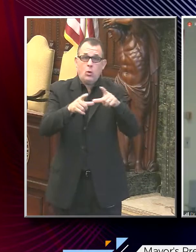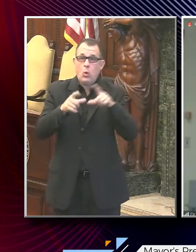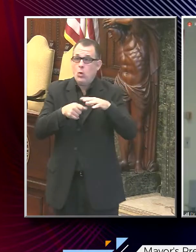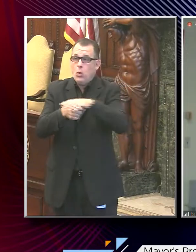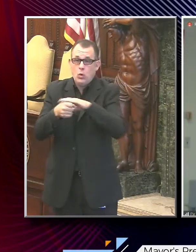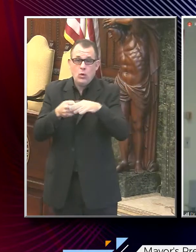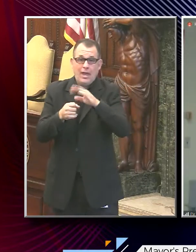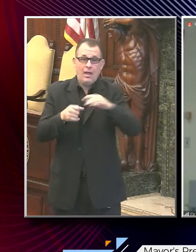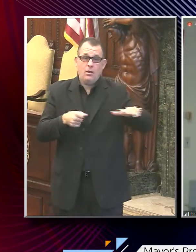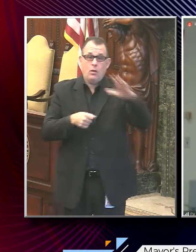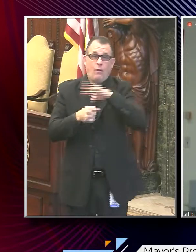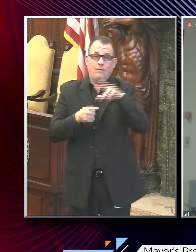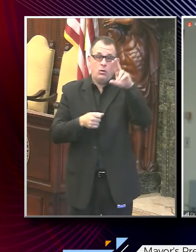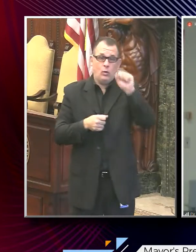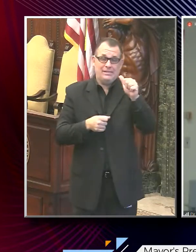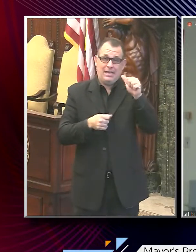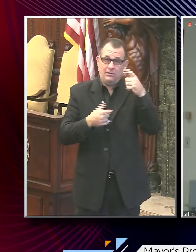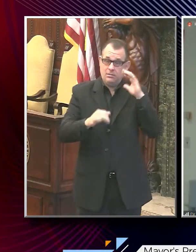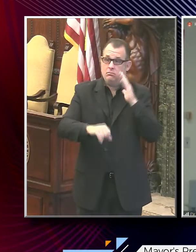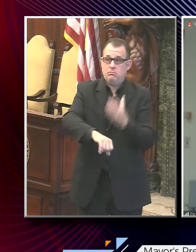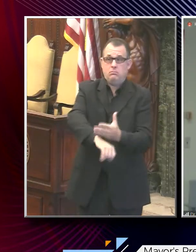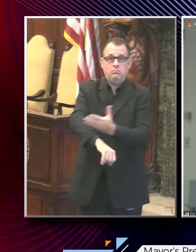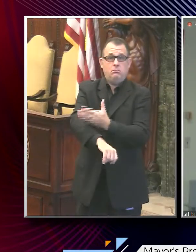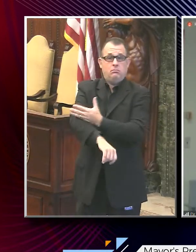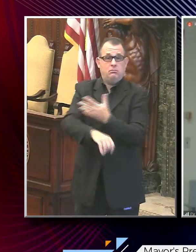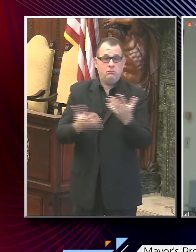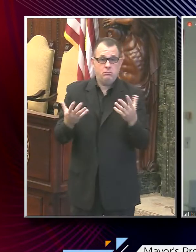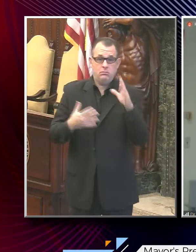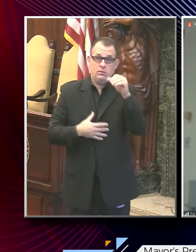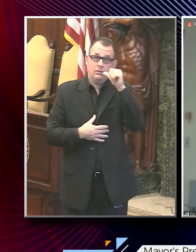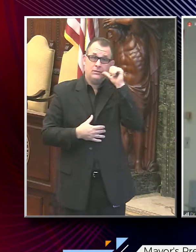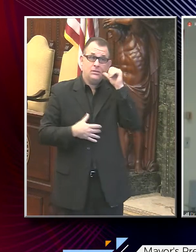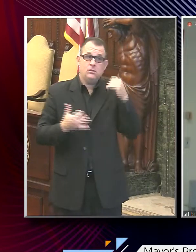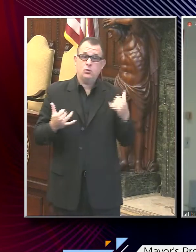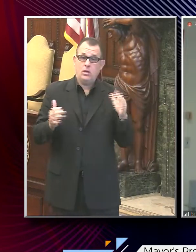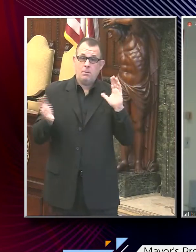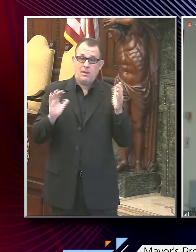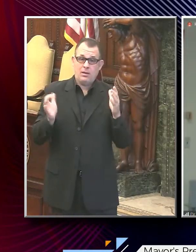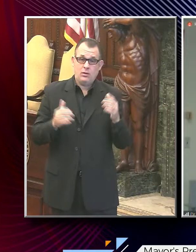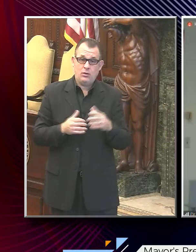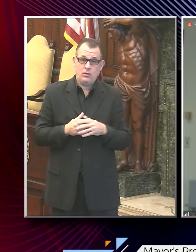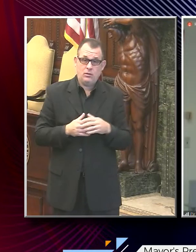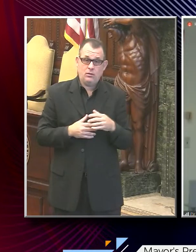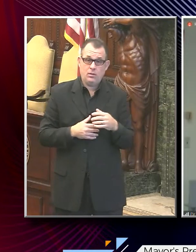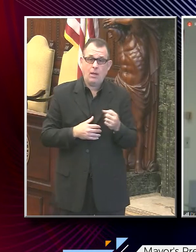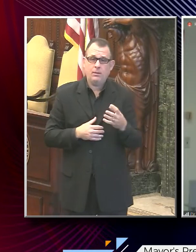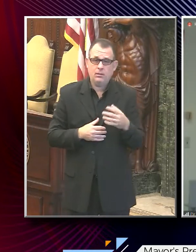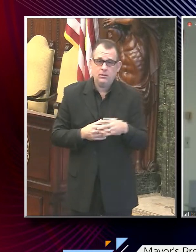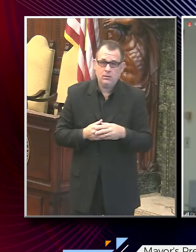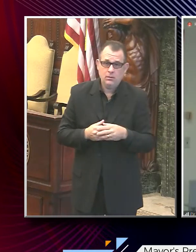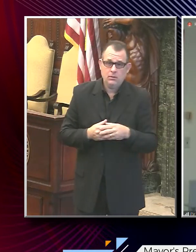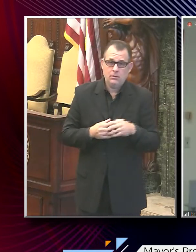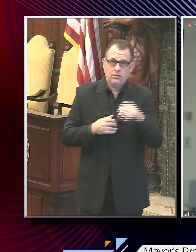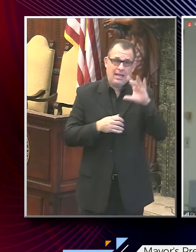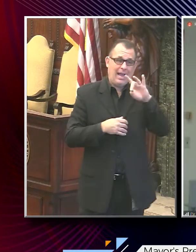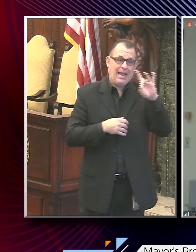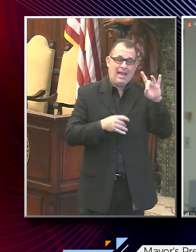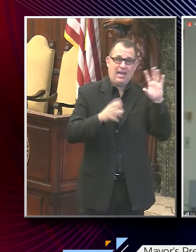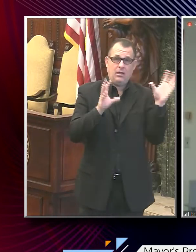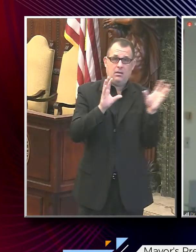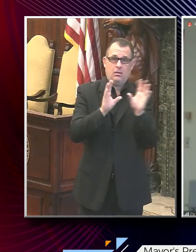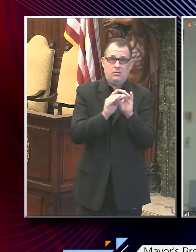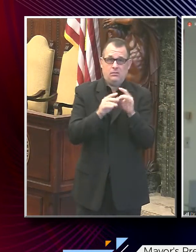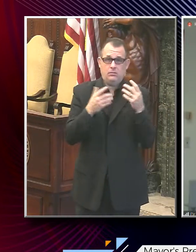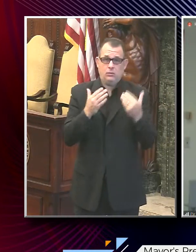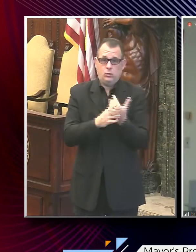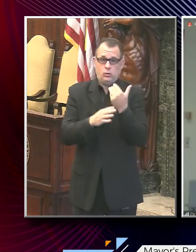nationally. Here are the numbers. Since this time yesterday, we identified 88 new cases of coronavirus infection in Philadelphia residents, bringing